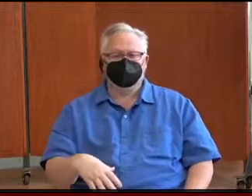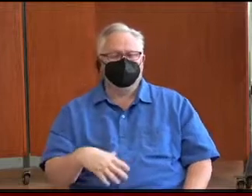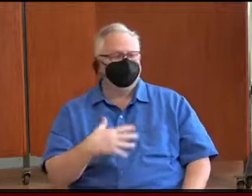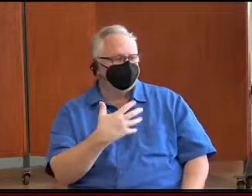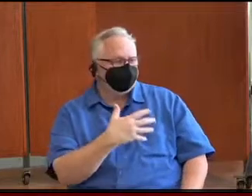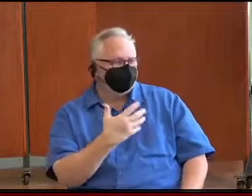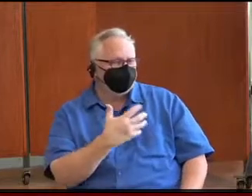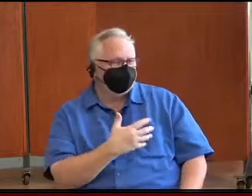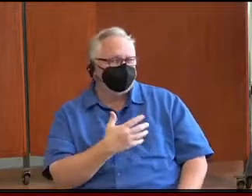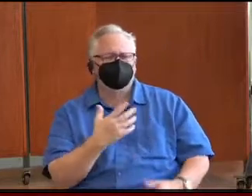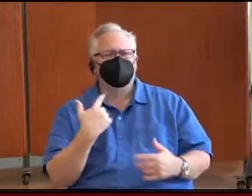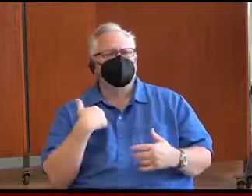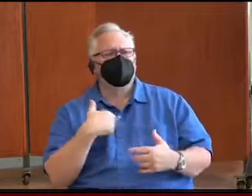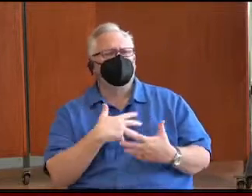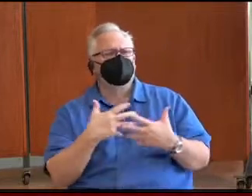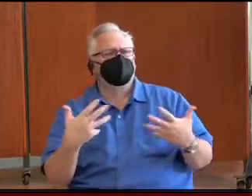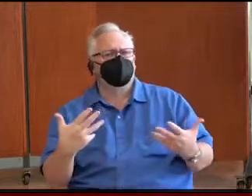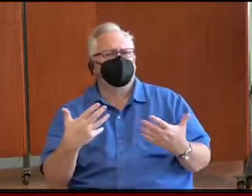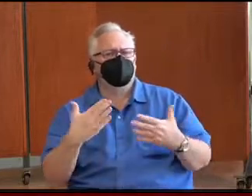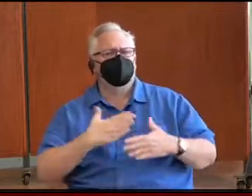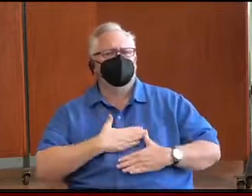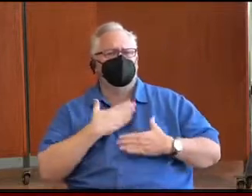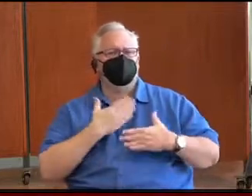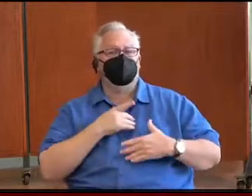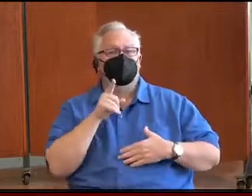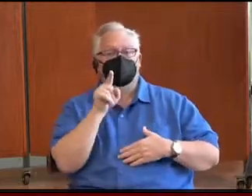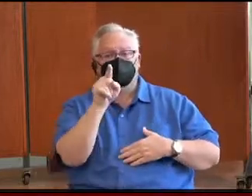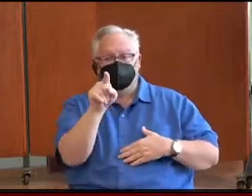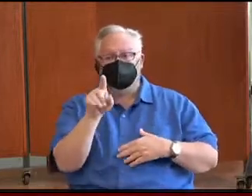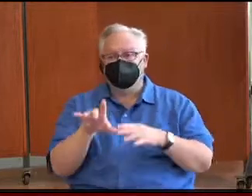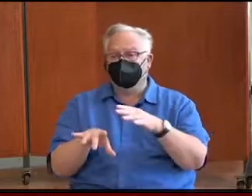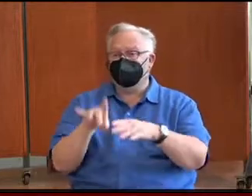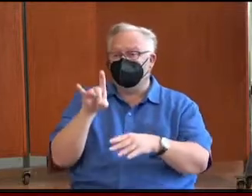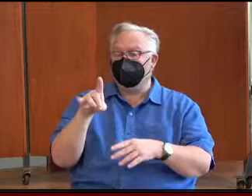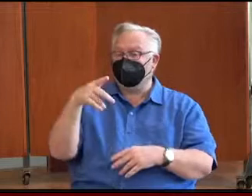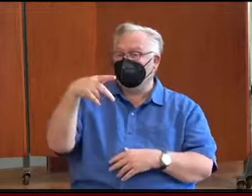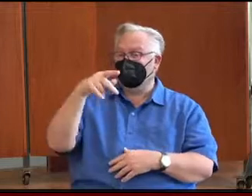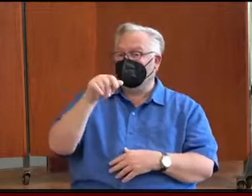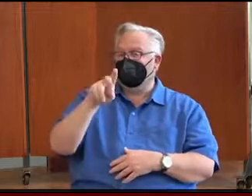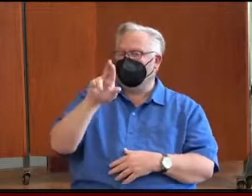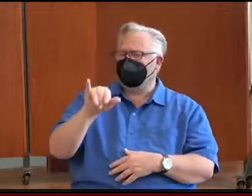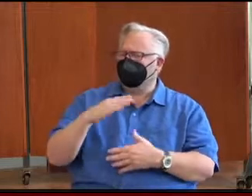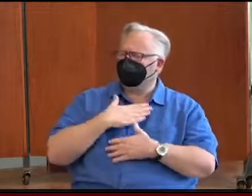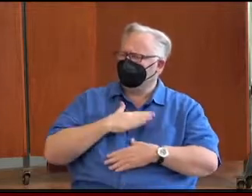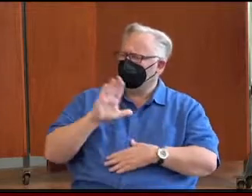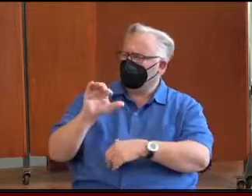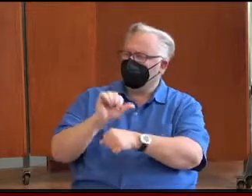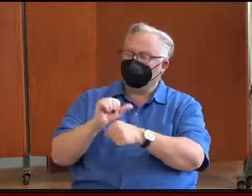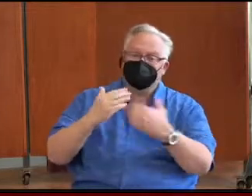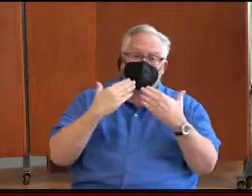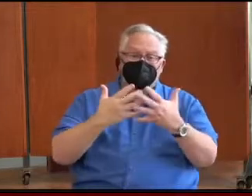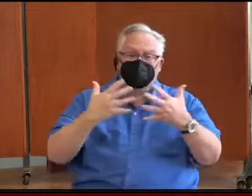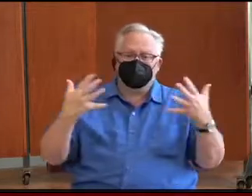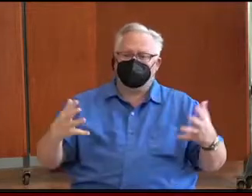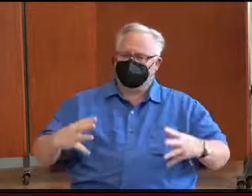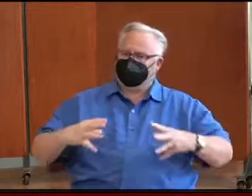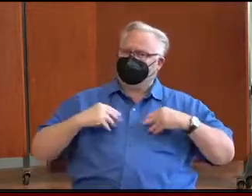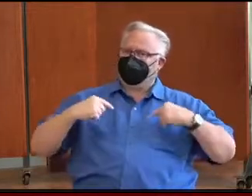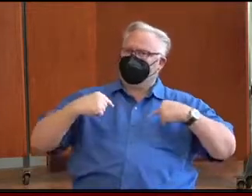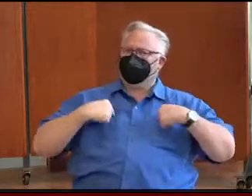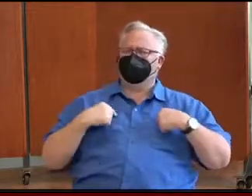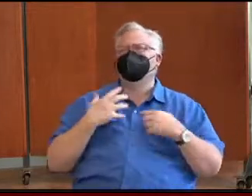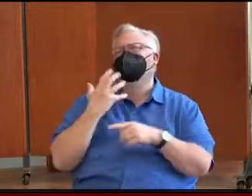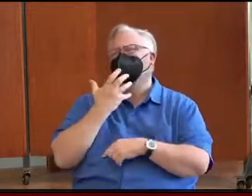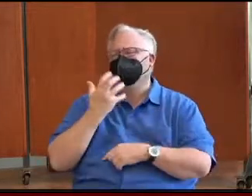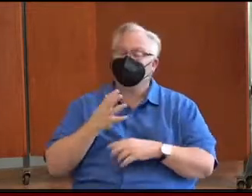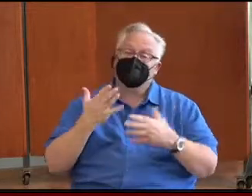Wow. We are so glad you found the pantry and really appreciate your work. for accepting me. And thank